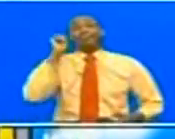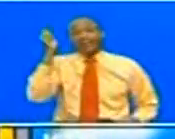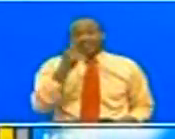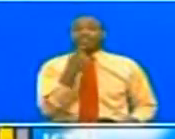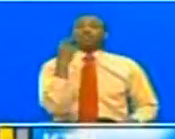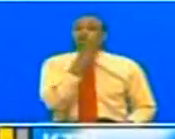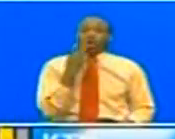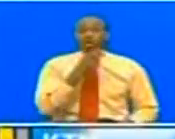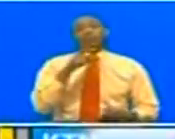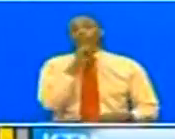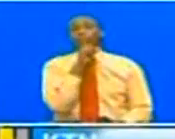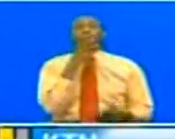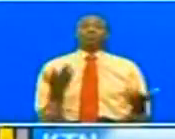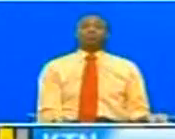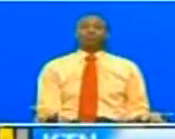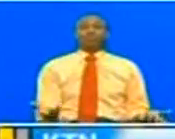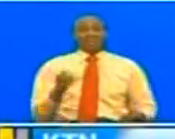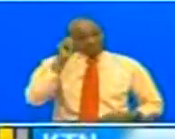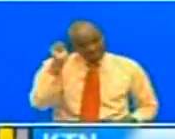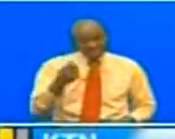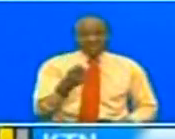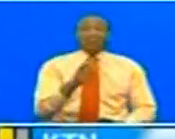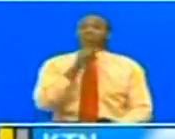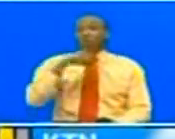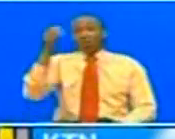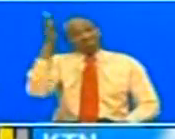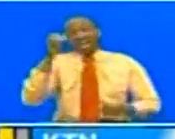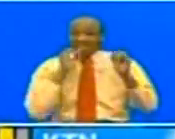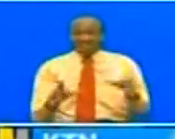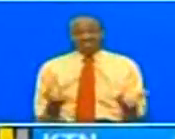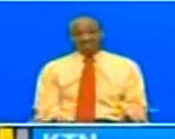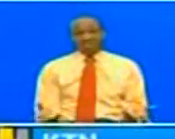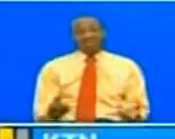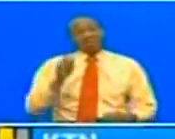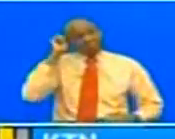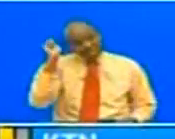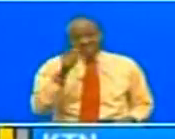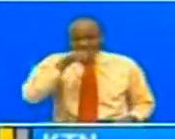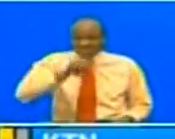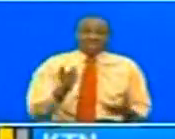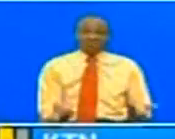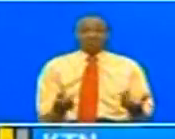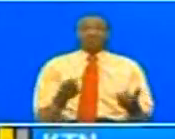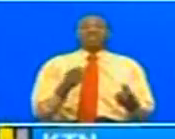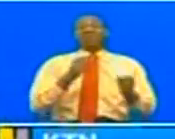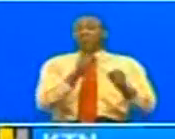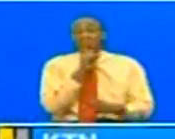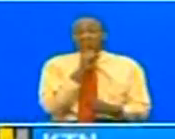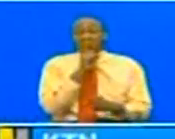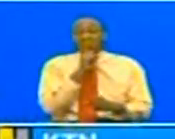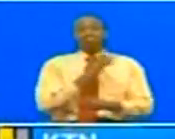does not mention anything about it. The president does not even go there. The president does not do anything.